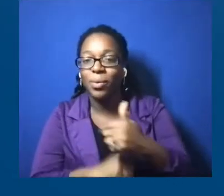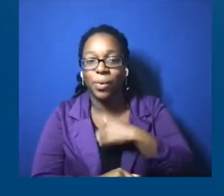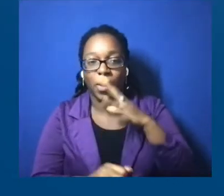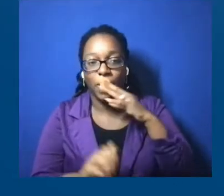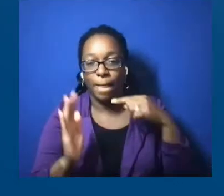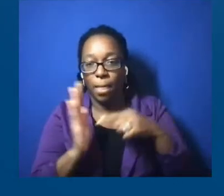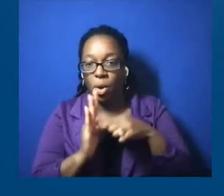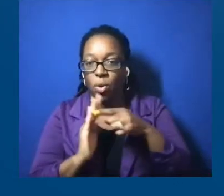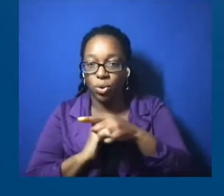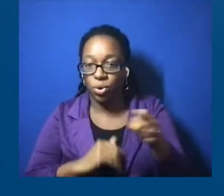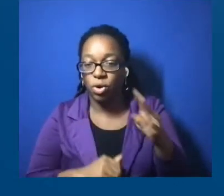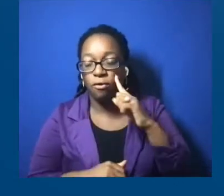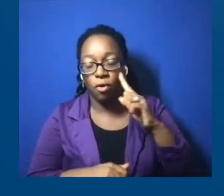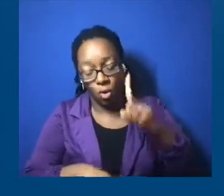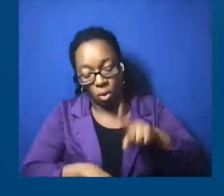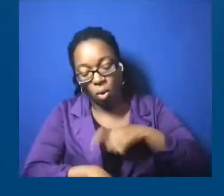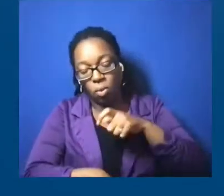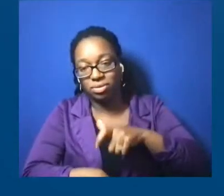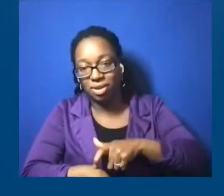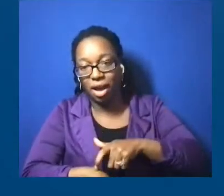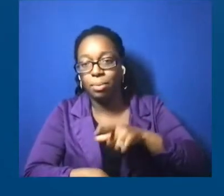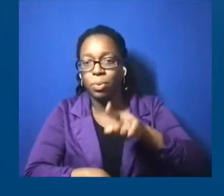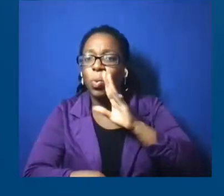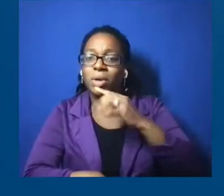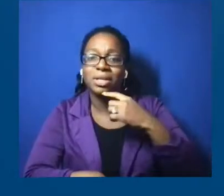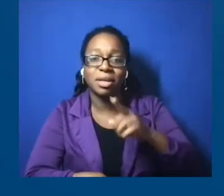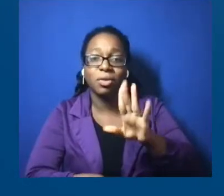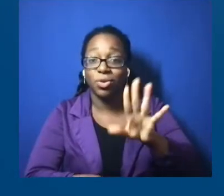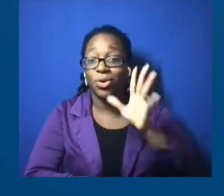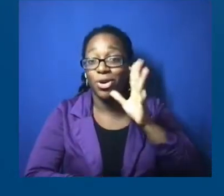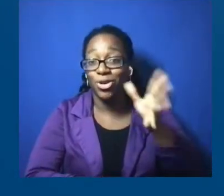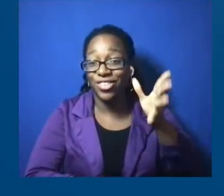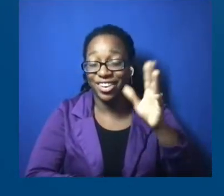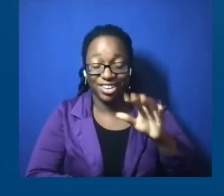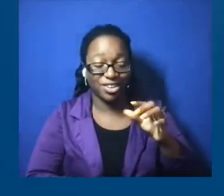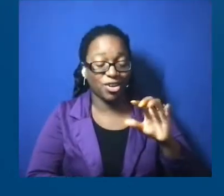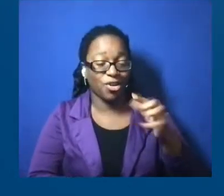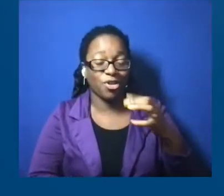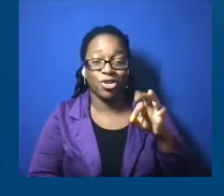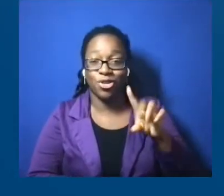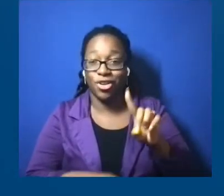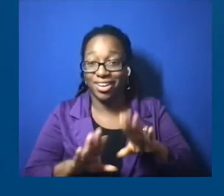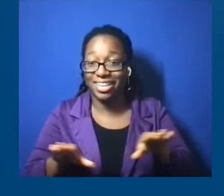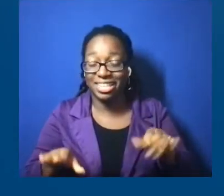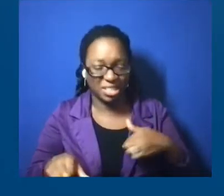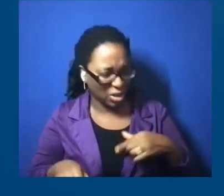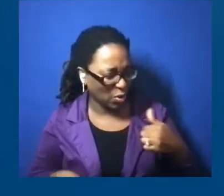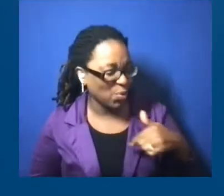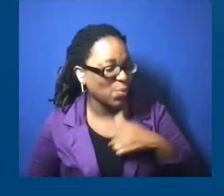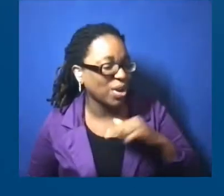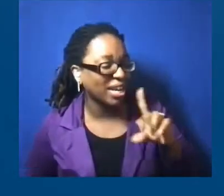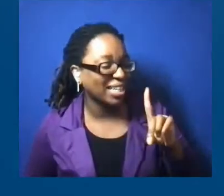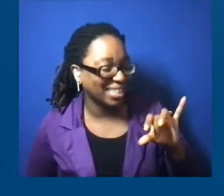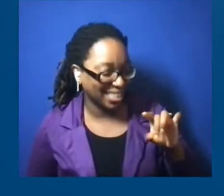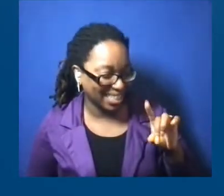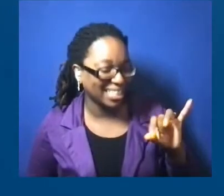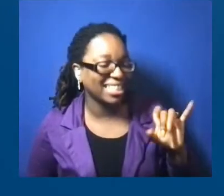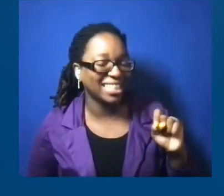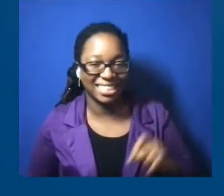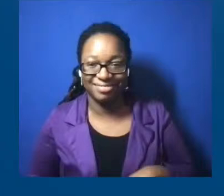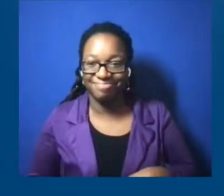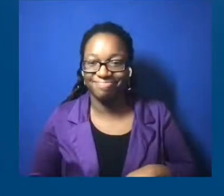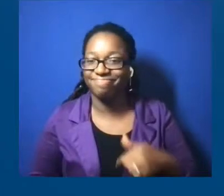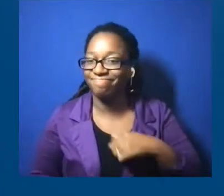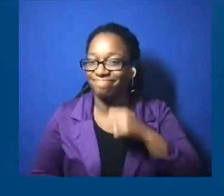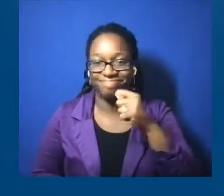long time. You'll be able to tell your grandkids, you did it. You all think I'm kidding. I'm not. More is going